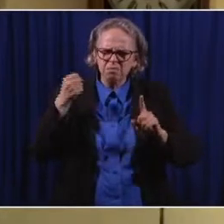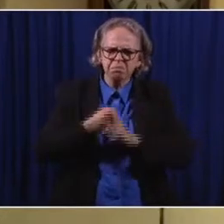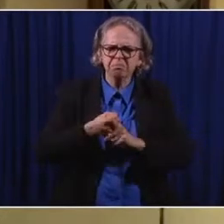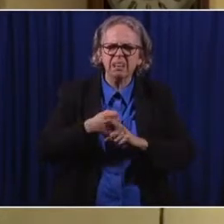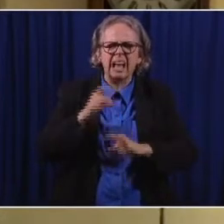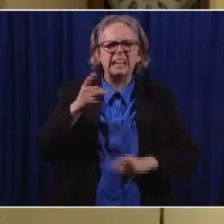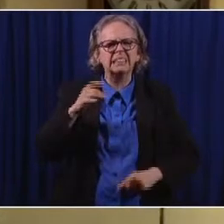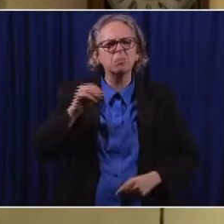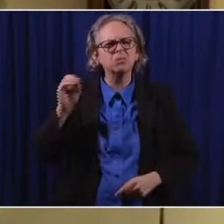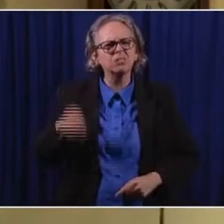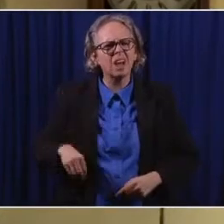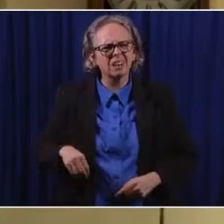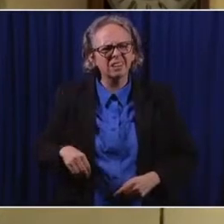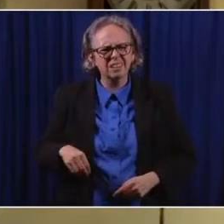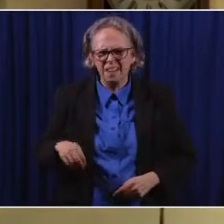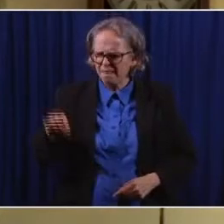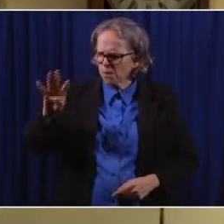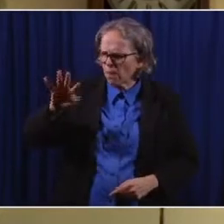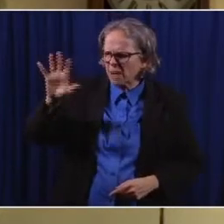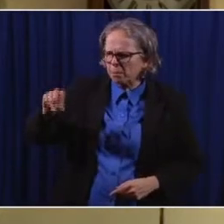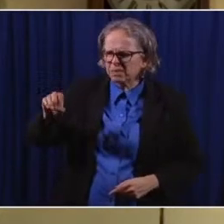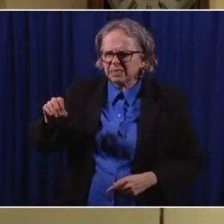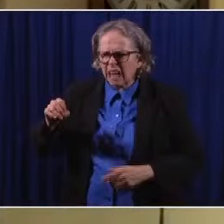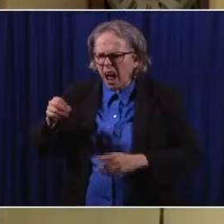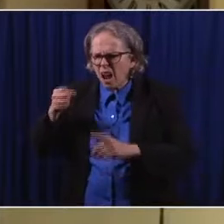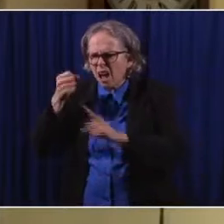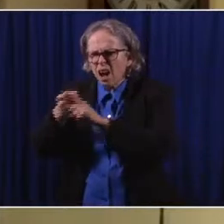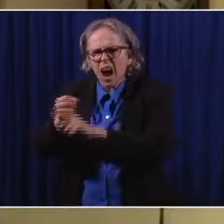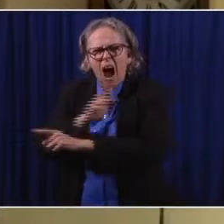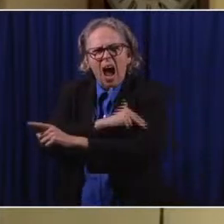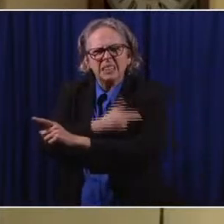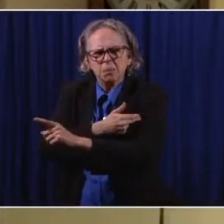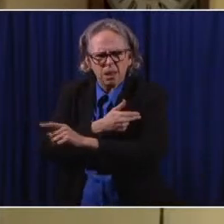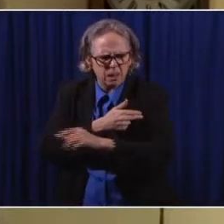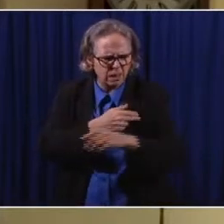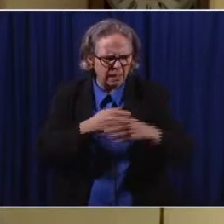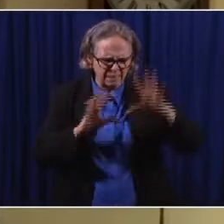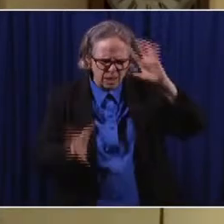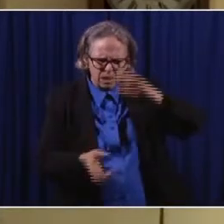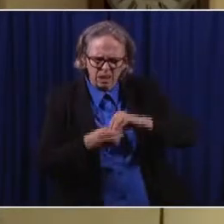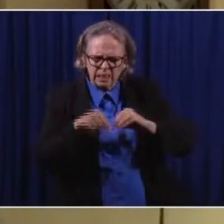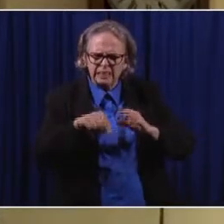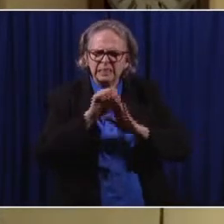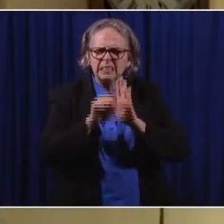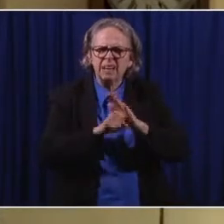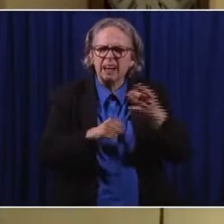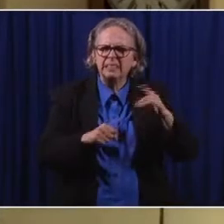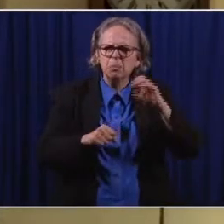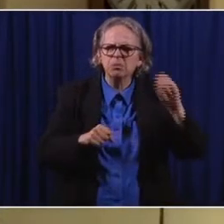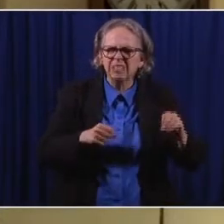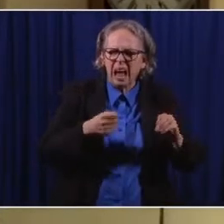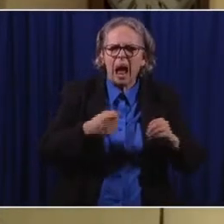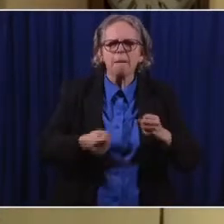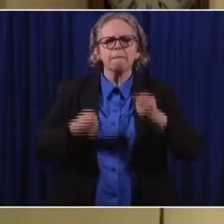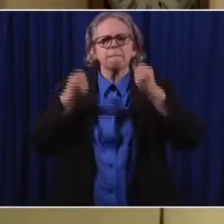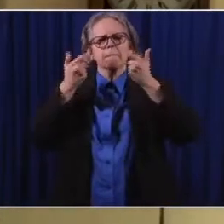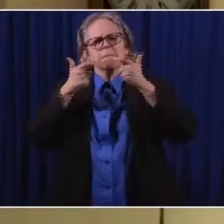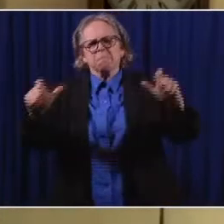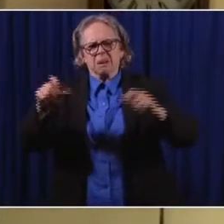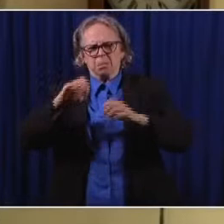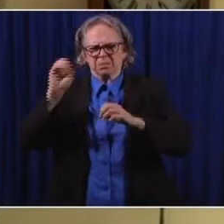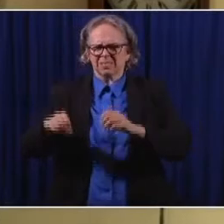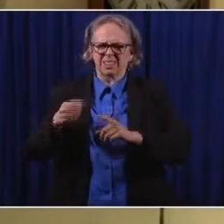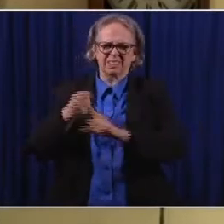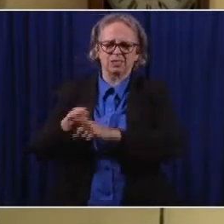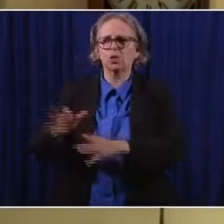for joining us. Are you on there? Thank you for coming back, and we appreciate it very much. Here, yes, thank you very much for having me,